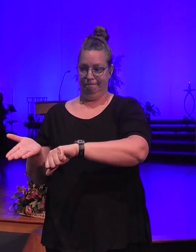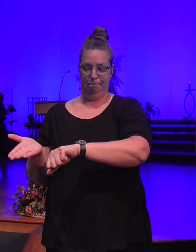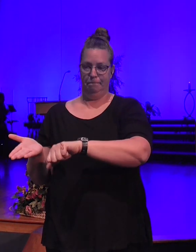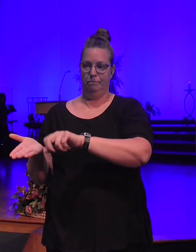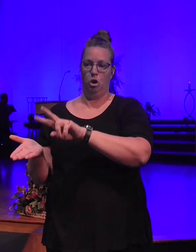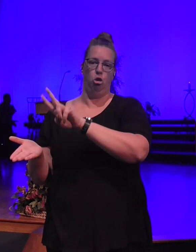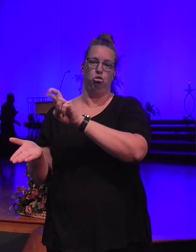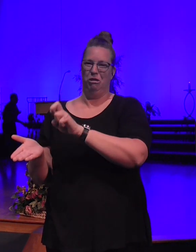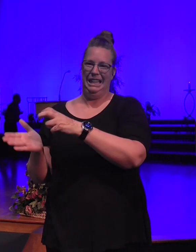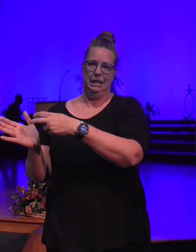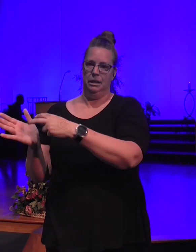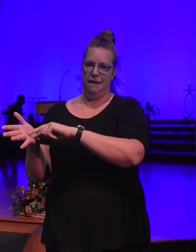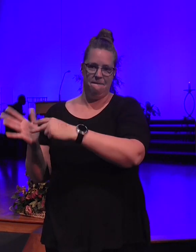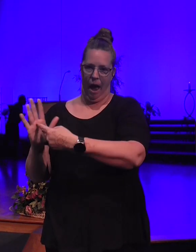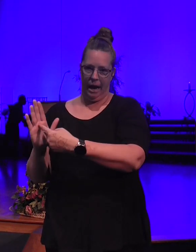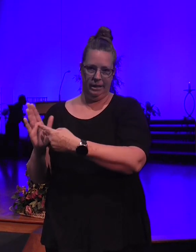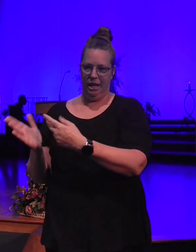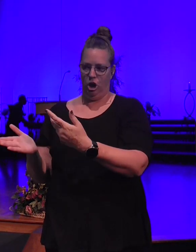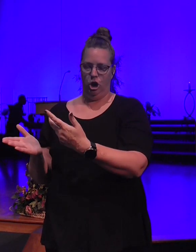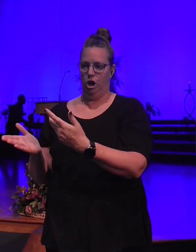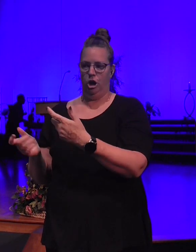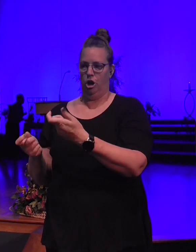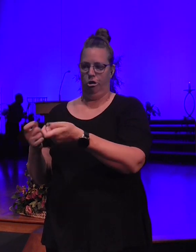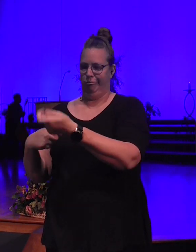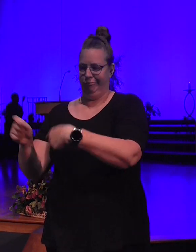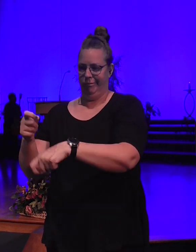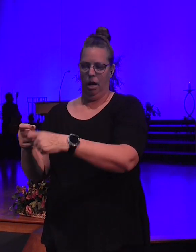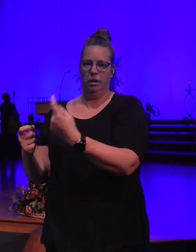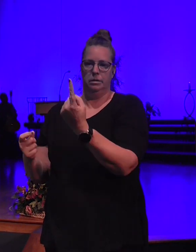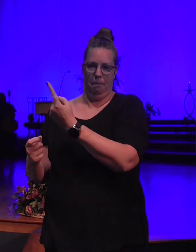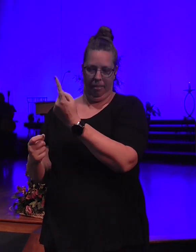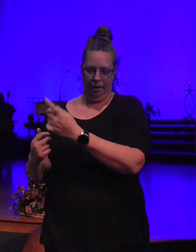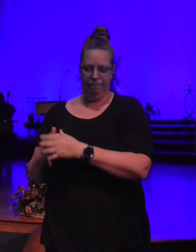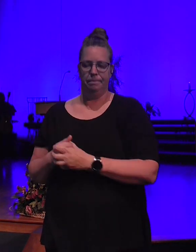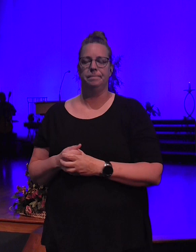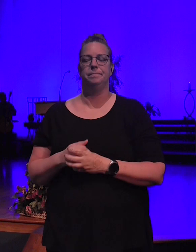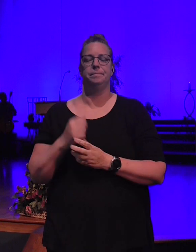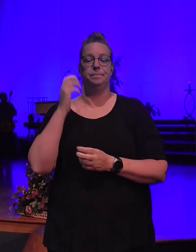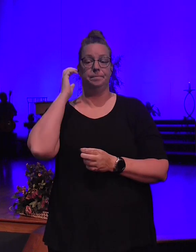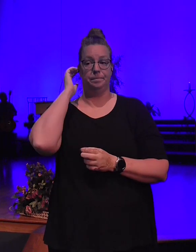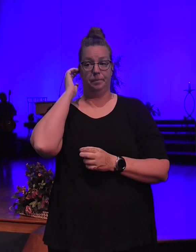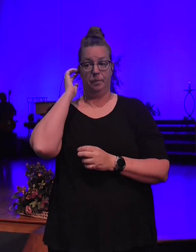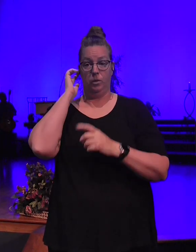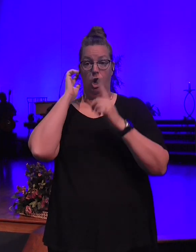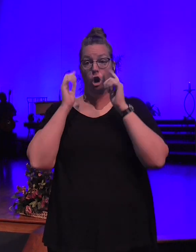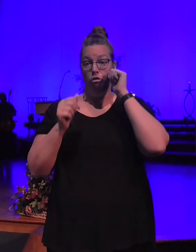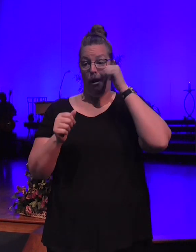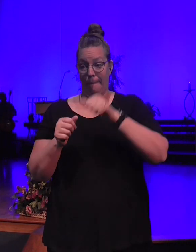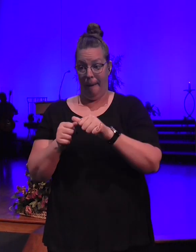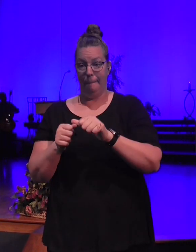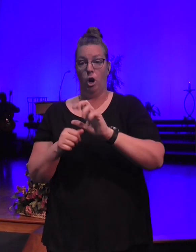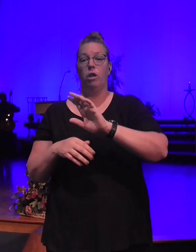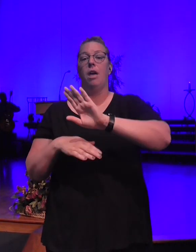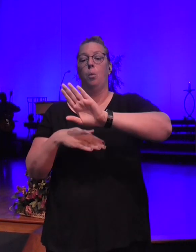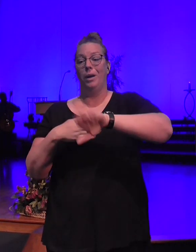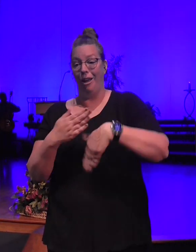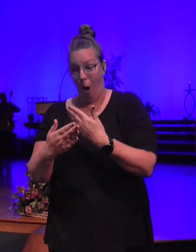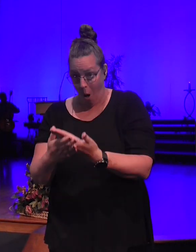redefine it, find a way to get it into some kind of perspective. You're going to remember that we